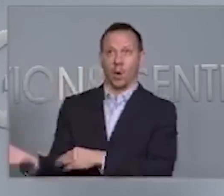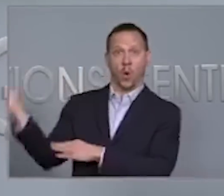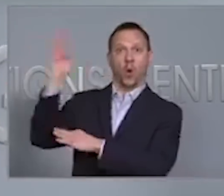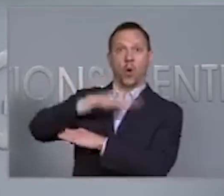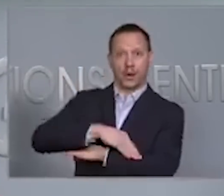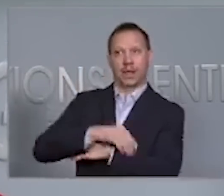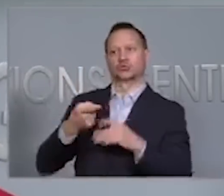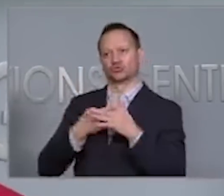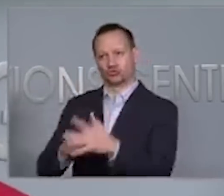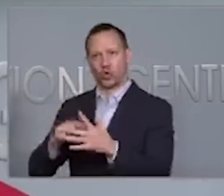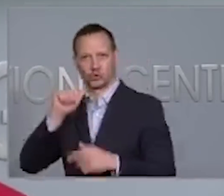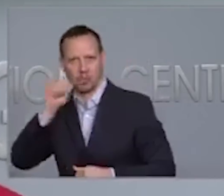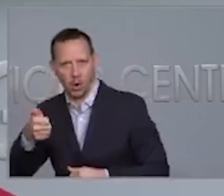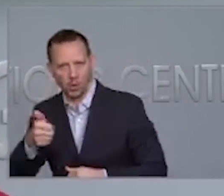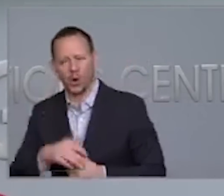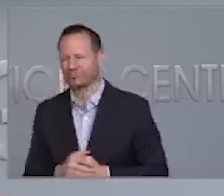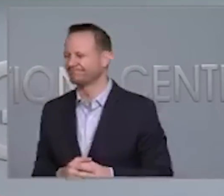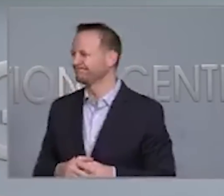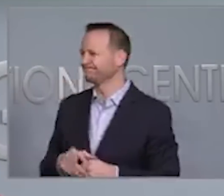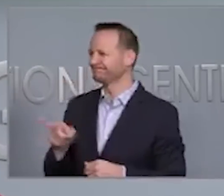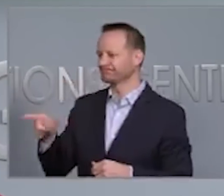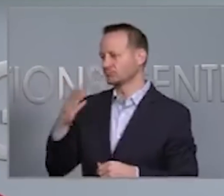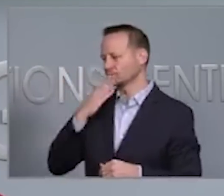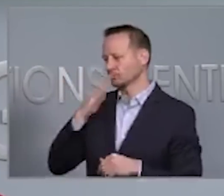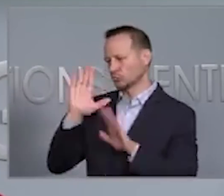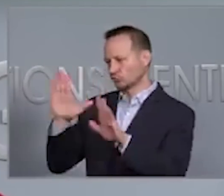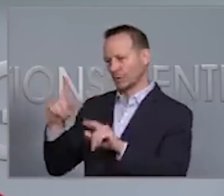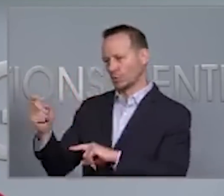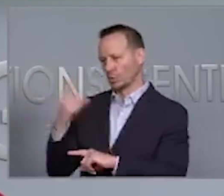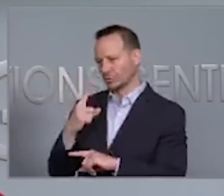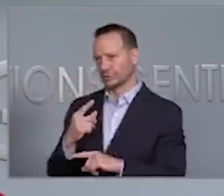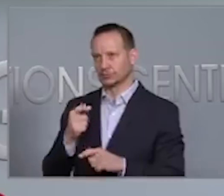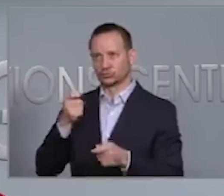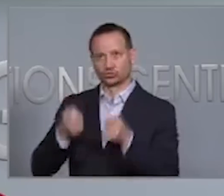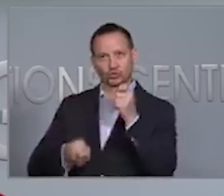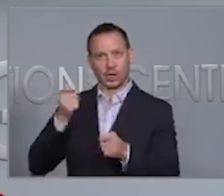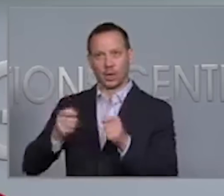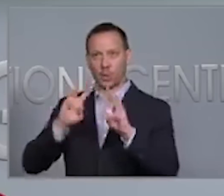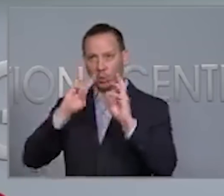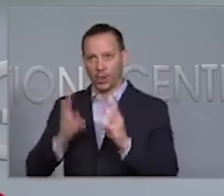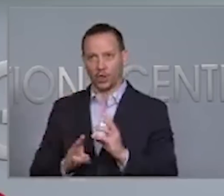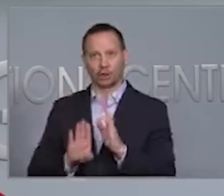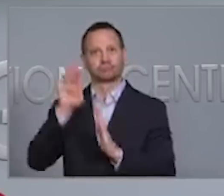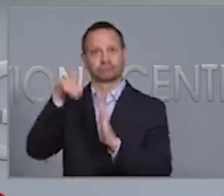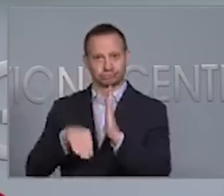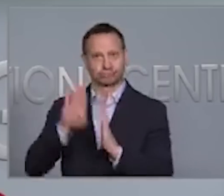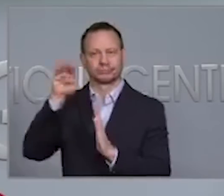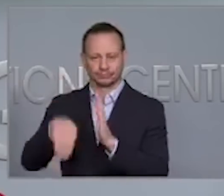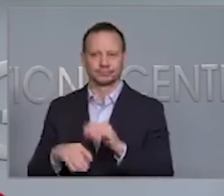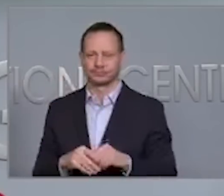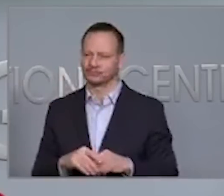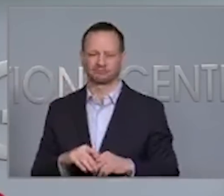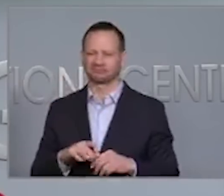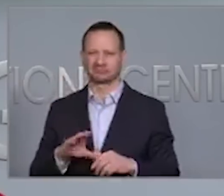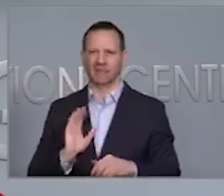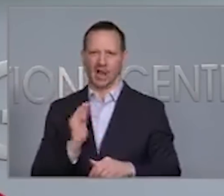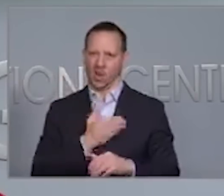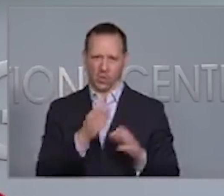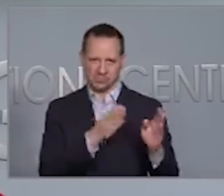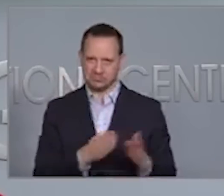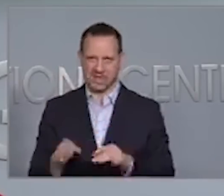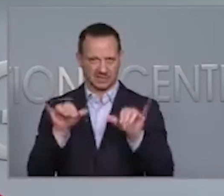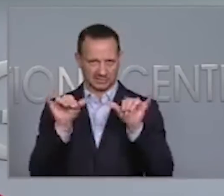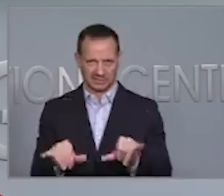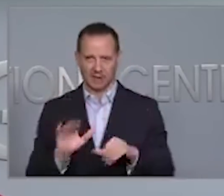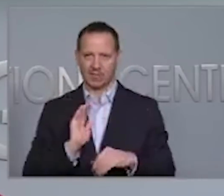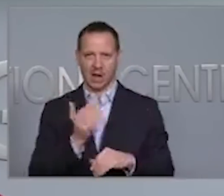No, great question with the changing weather, but no, it does not change our approach. I mean, our crews have been out since Sunday night pre-treating roads all across the